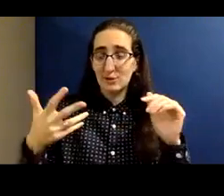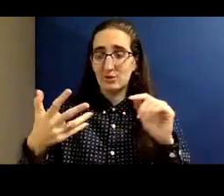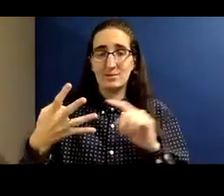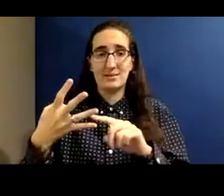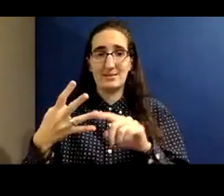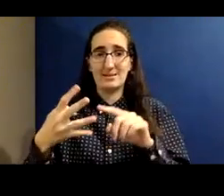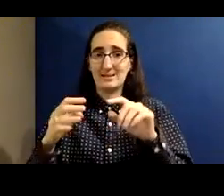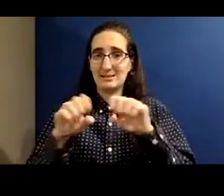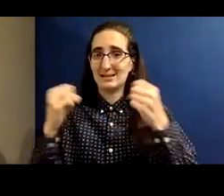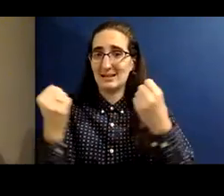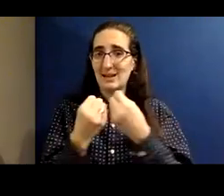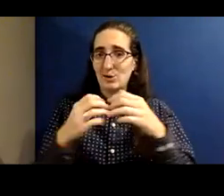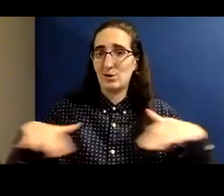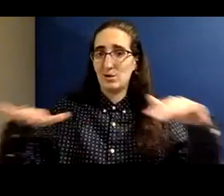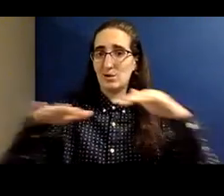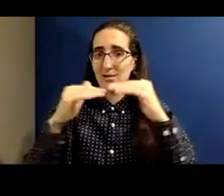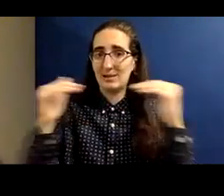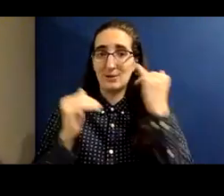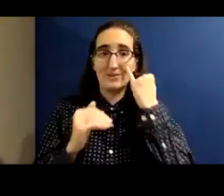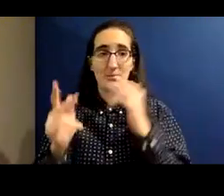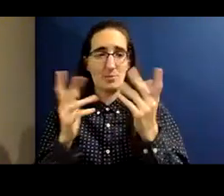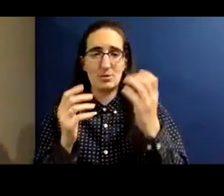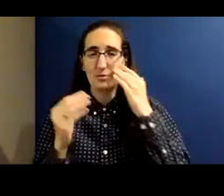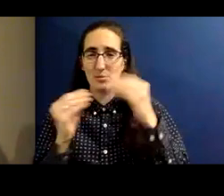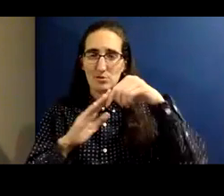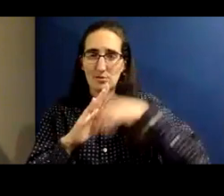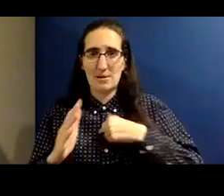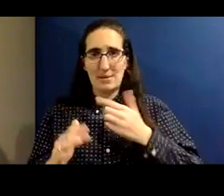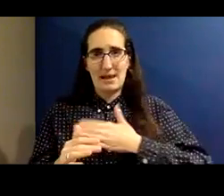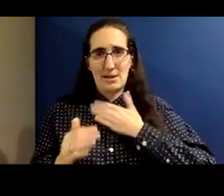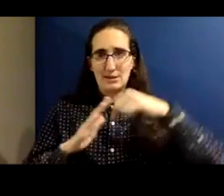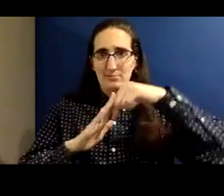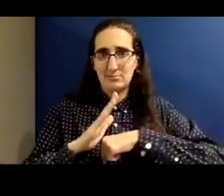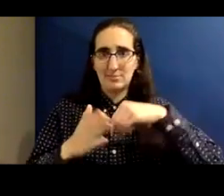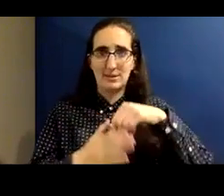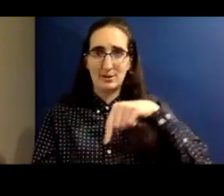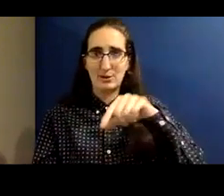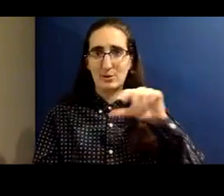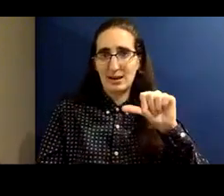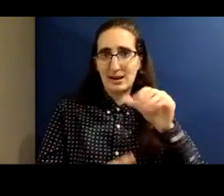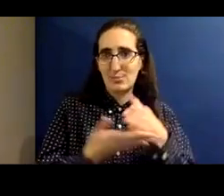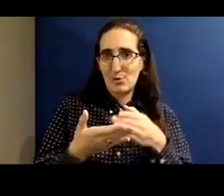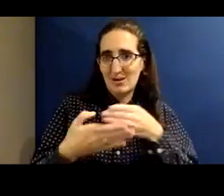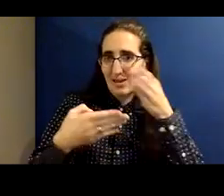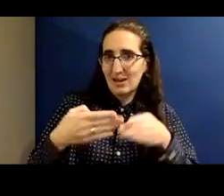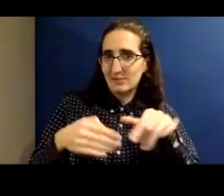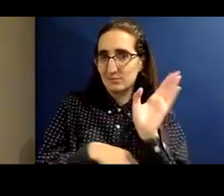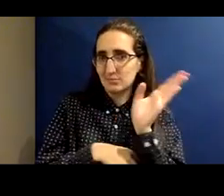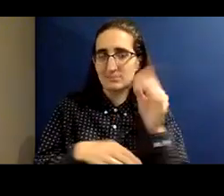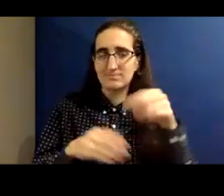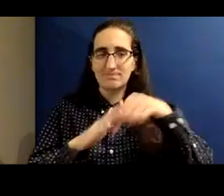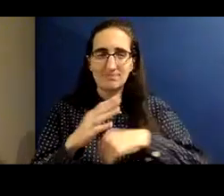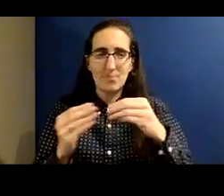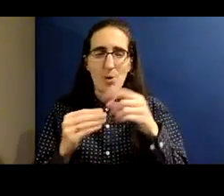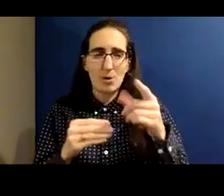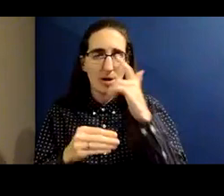societal level. And if people want to know more about that, I'm happy to go into that in the Q&A at the end to talk a little bit more about what that looks